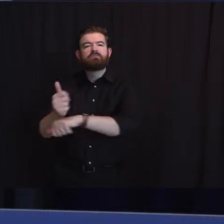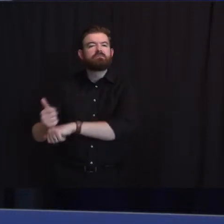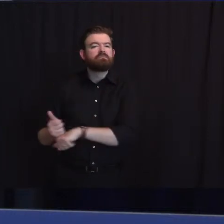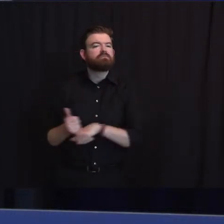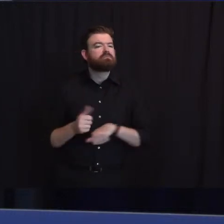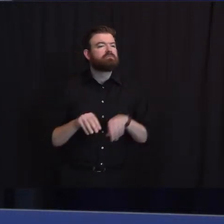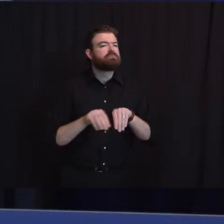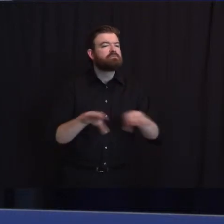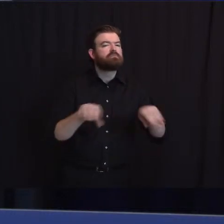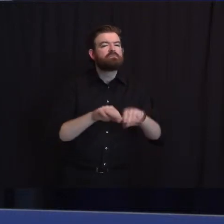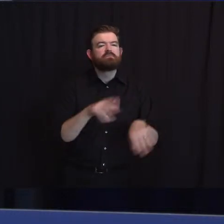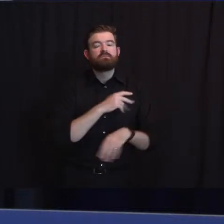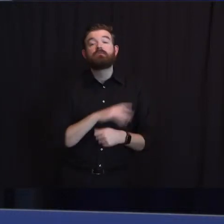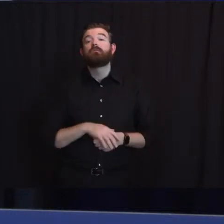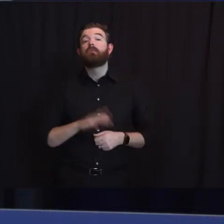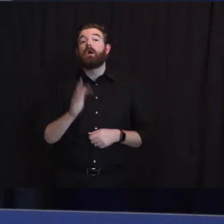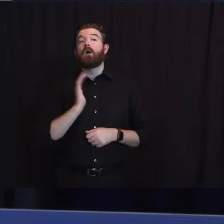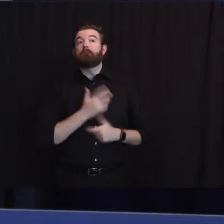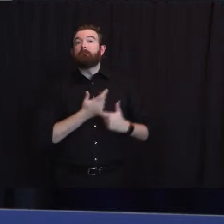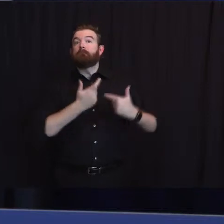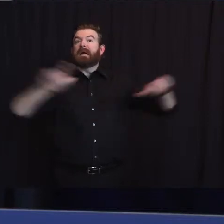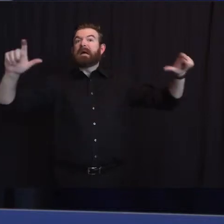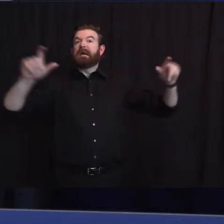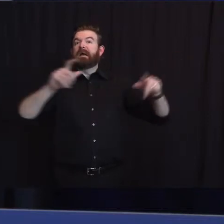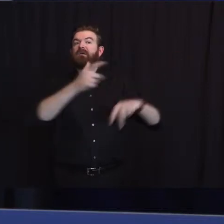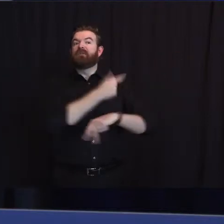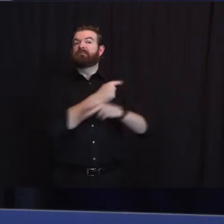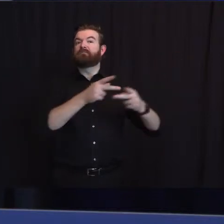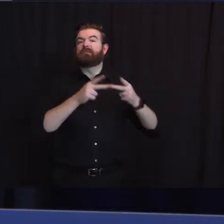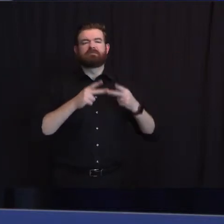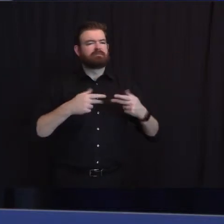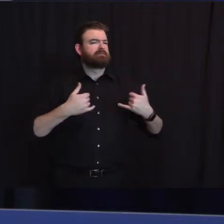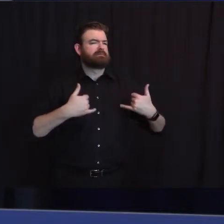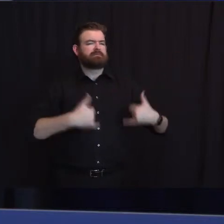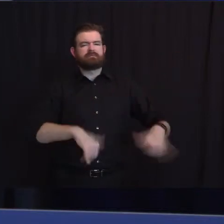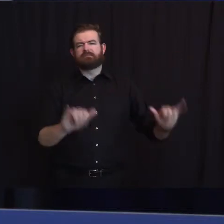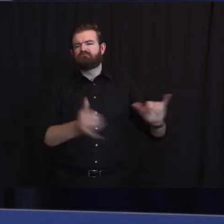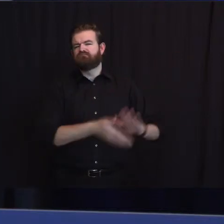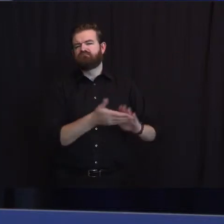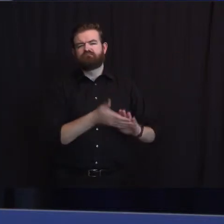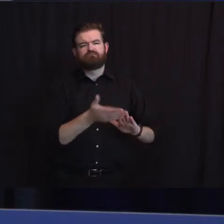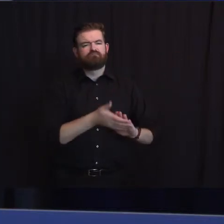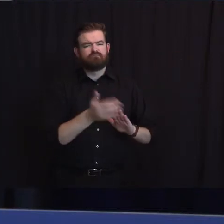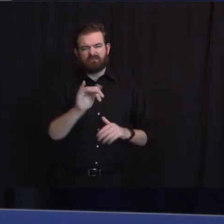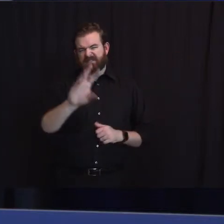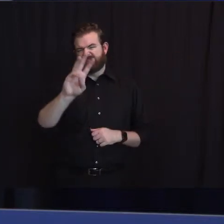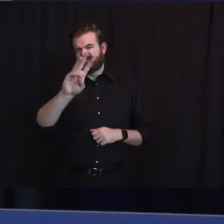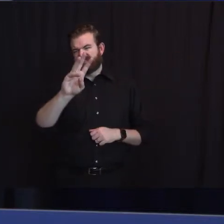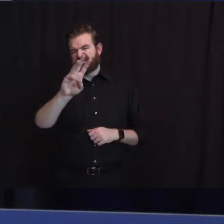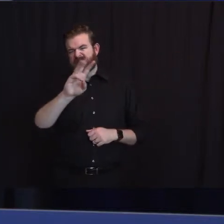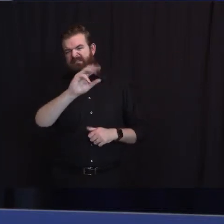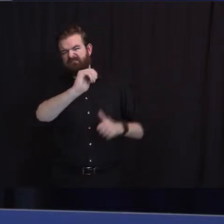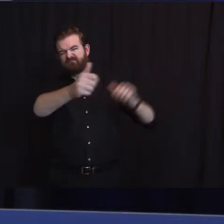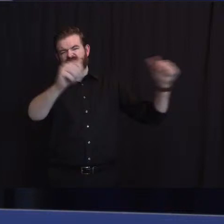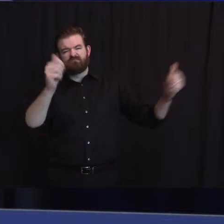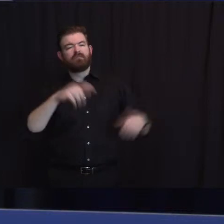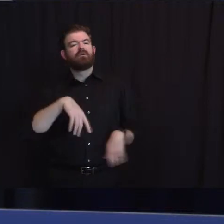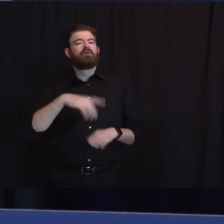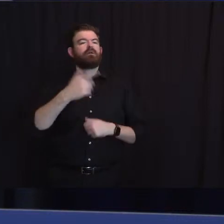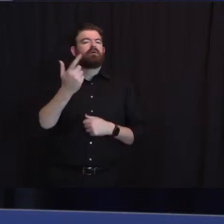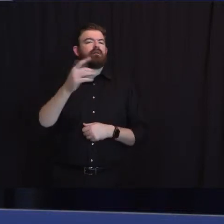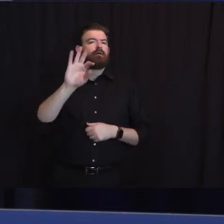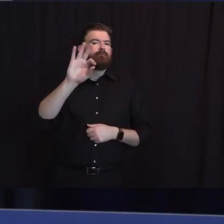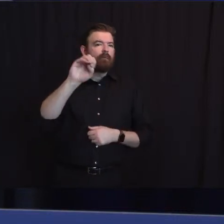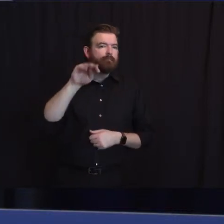continue providing vaccines through the hub and spoke model. The 6 mega sites, the FEMA site in Newark, and the satellite vaccination